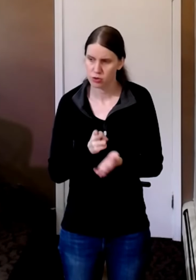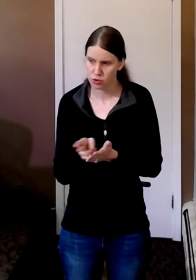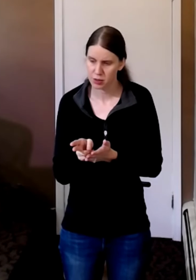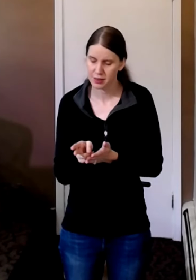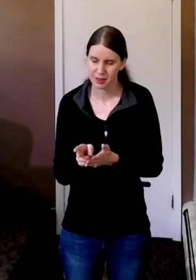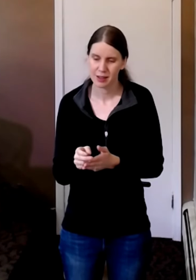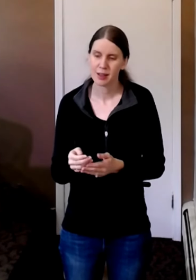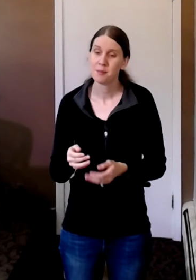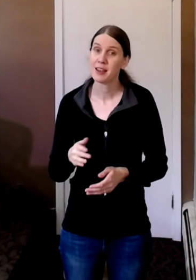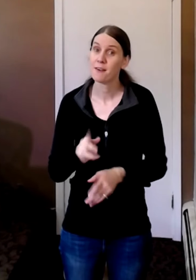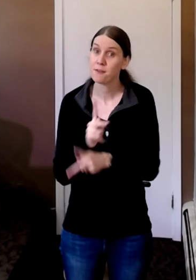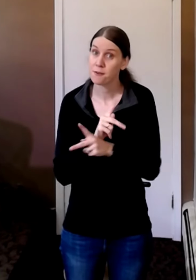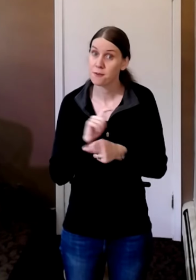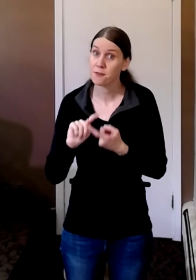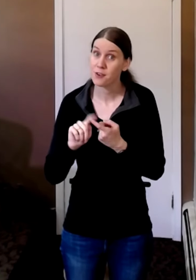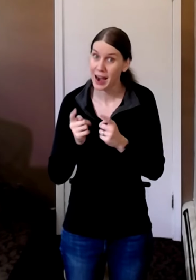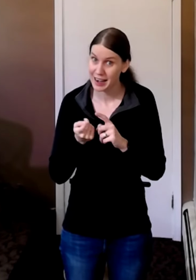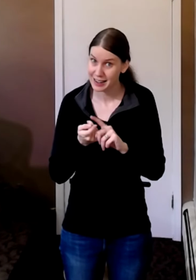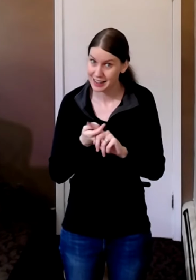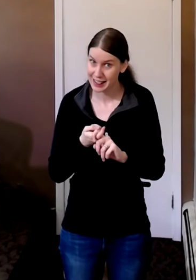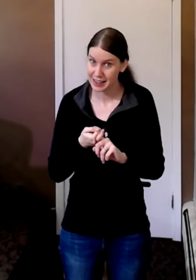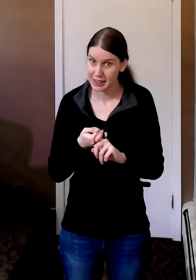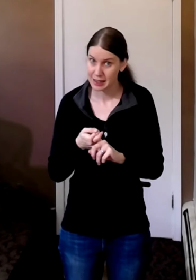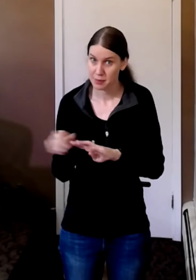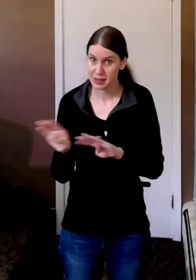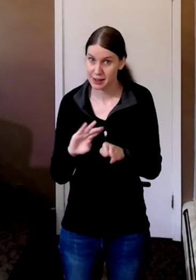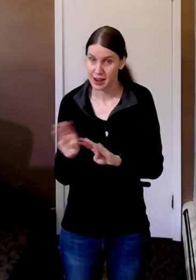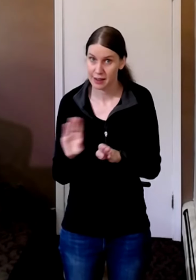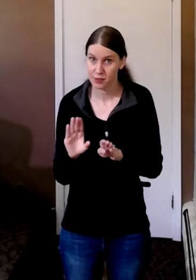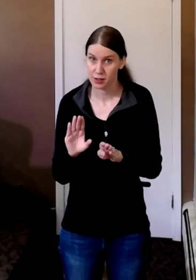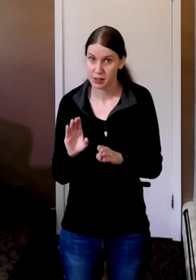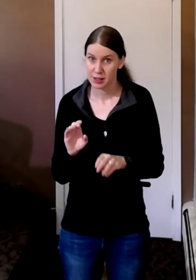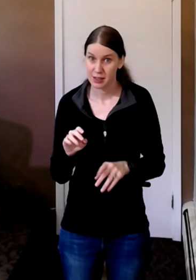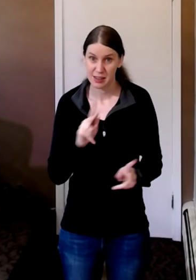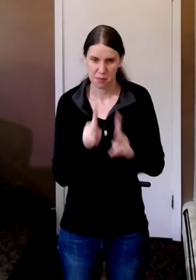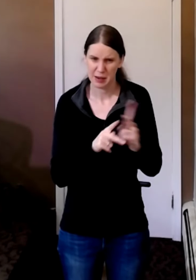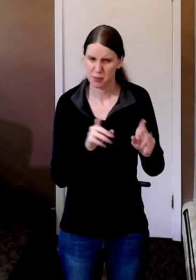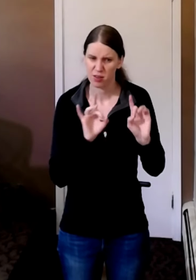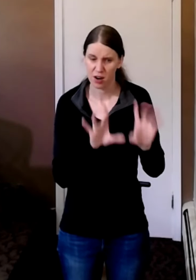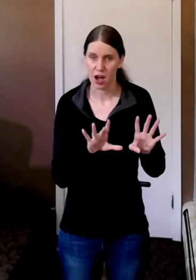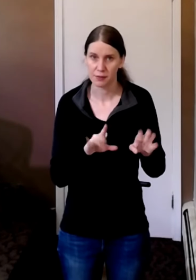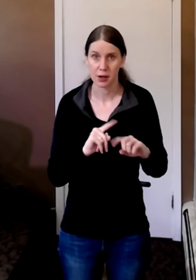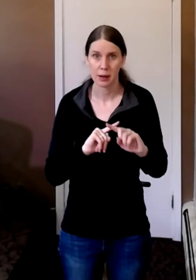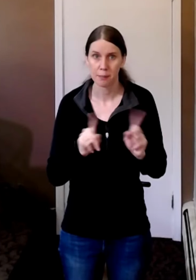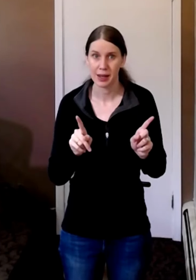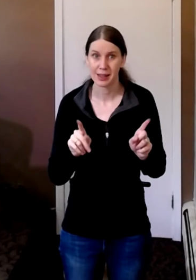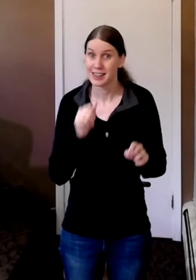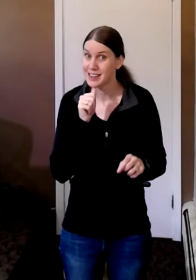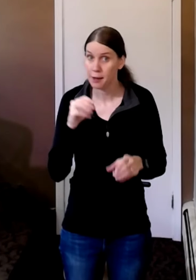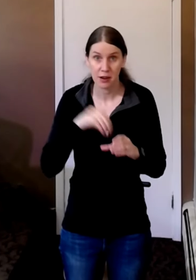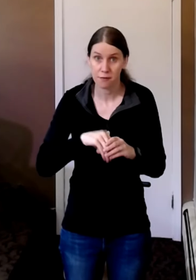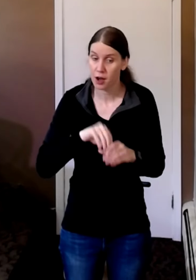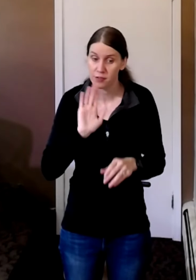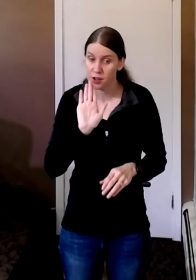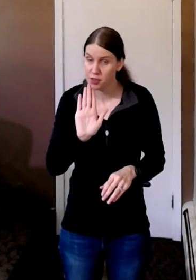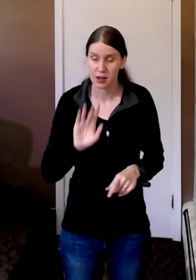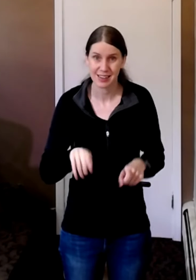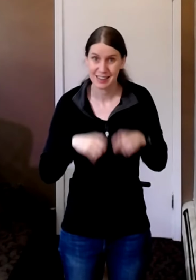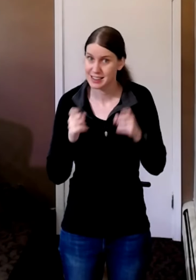on good terms with the unbelieving, even the vile, but not partake in any of